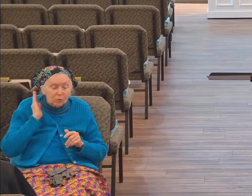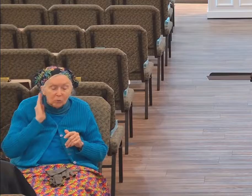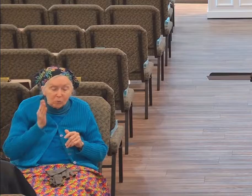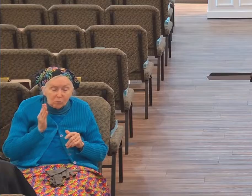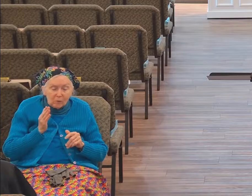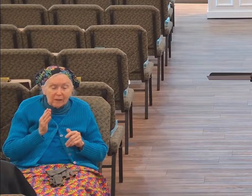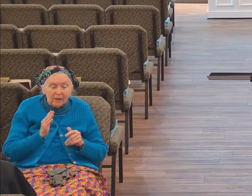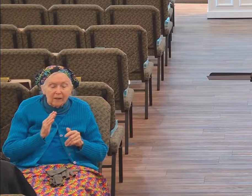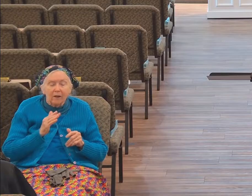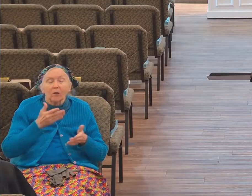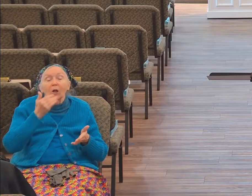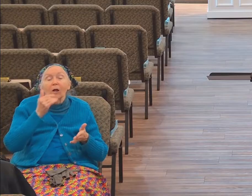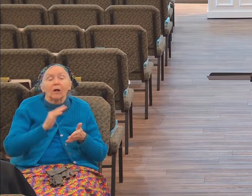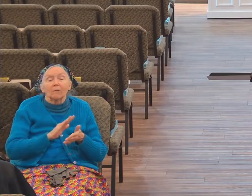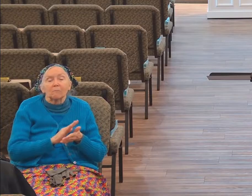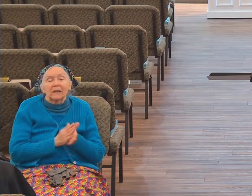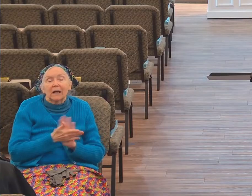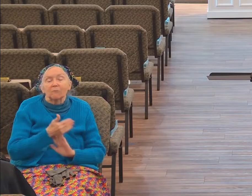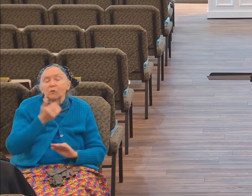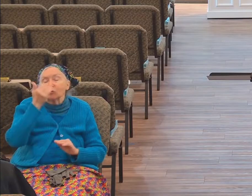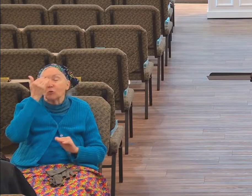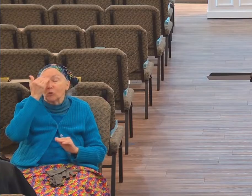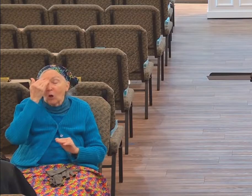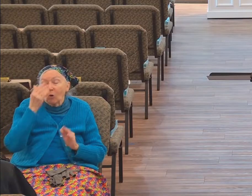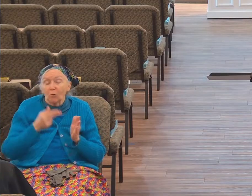free. The word know there means what?